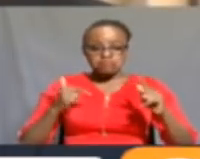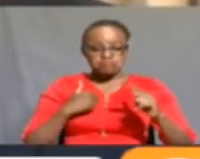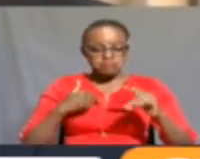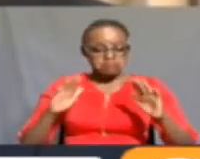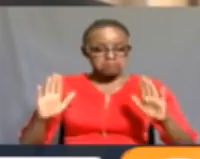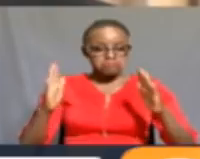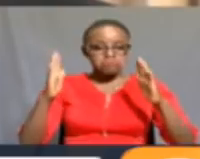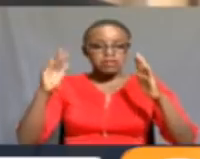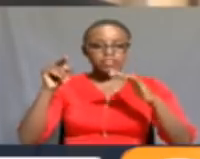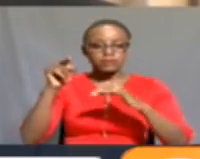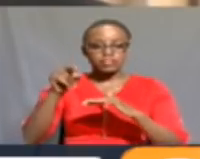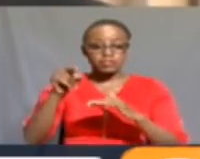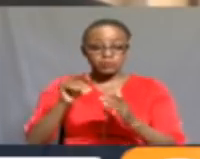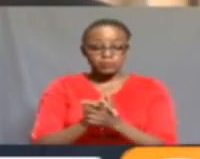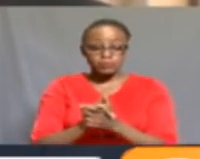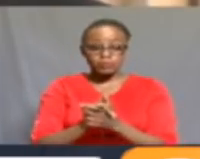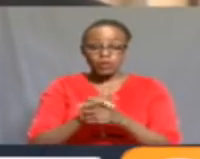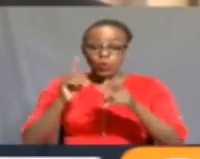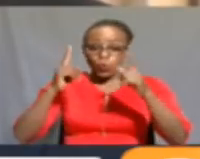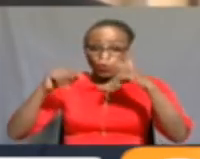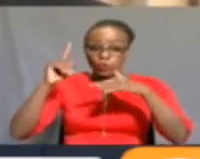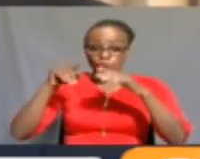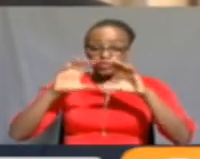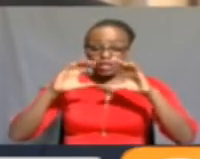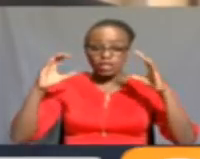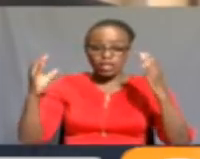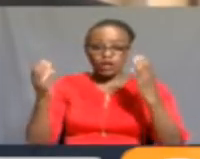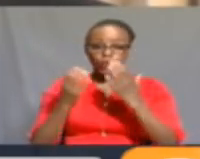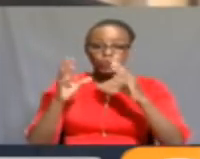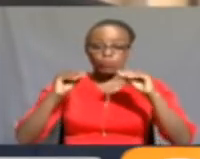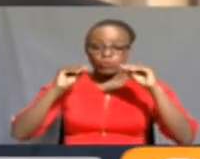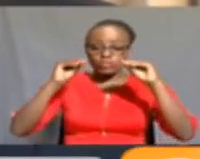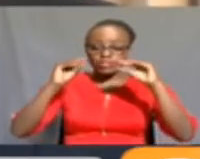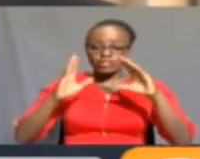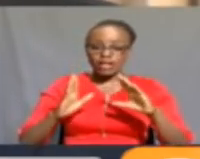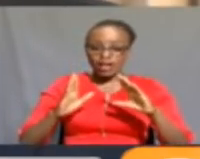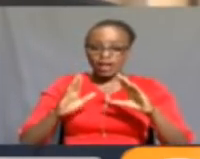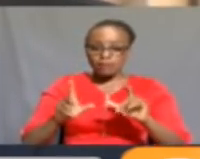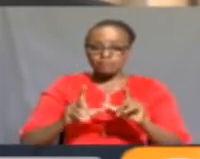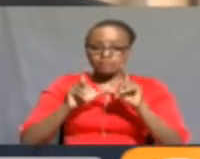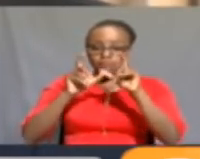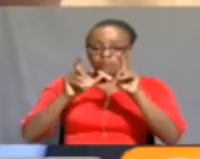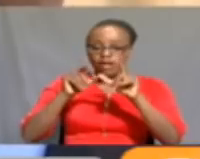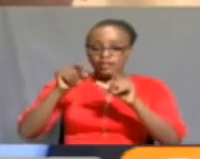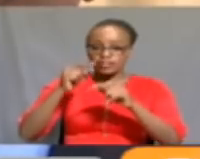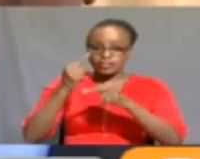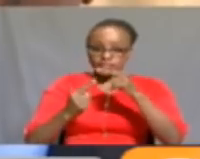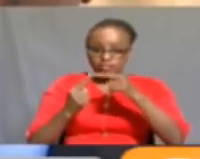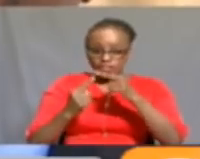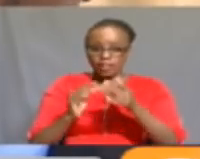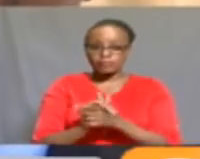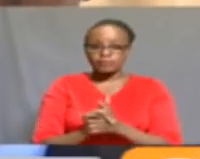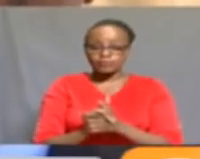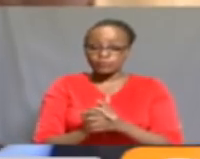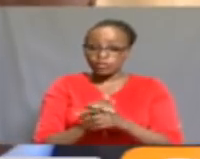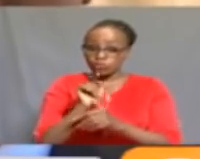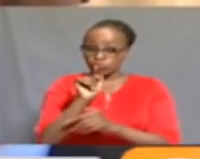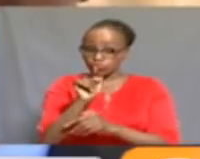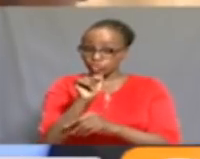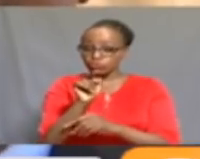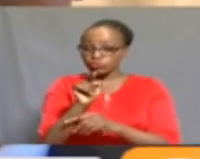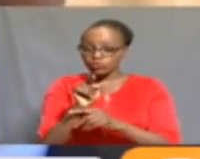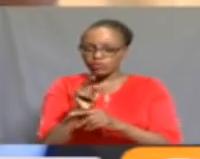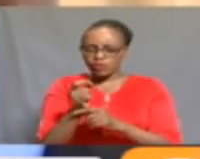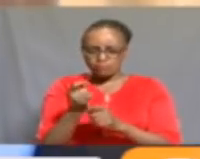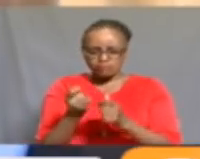you on winning the Global Teacher Prize for this year. You are a